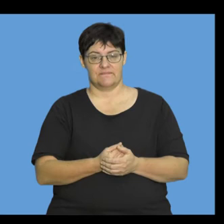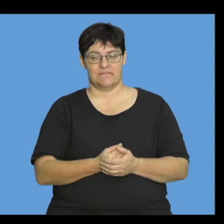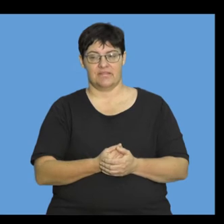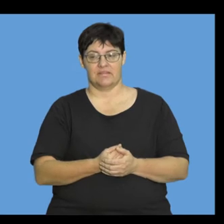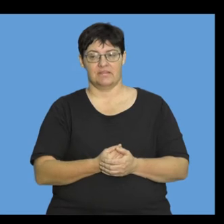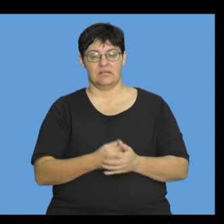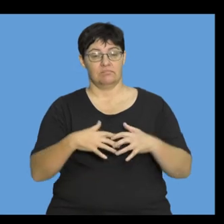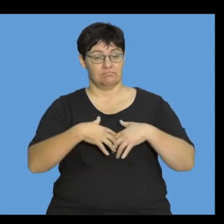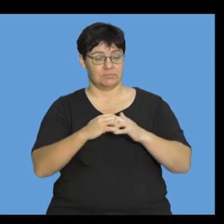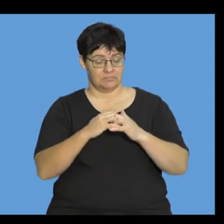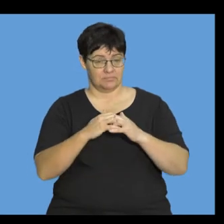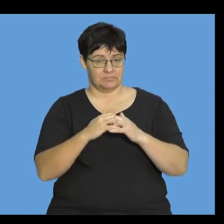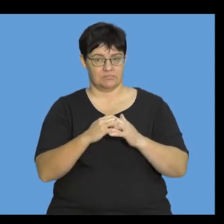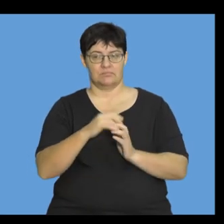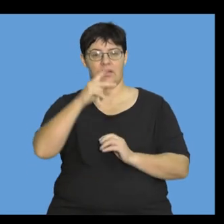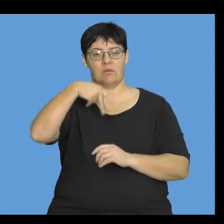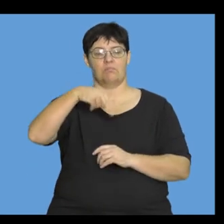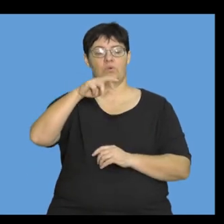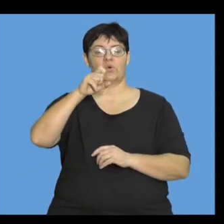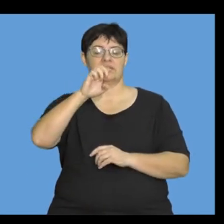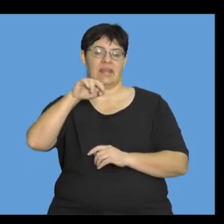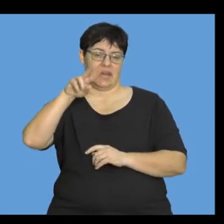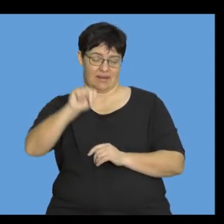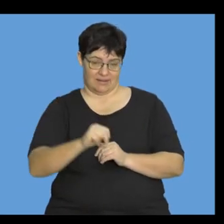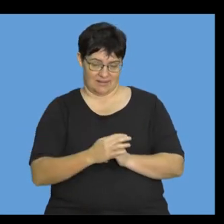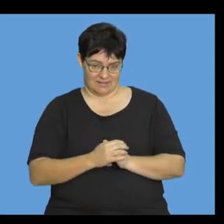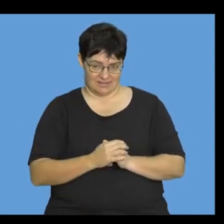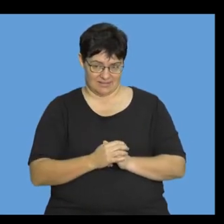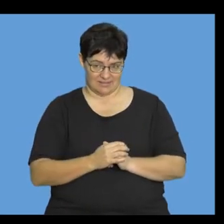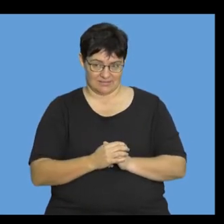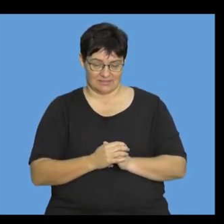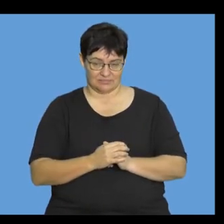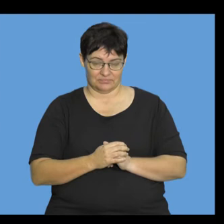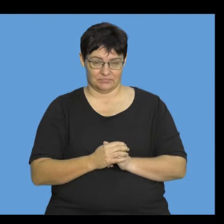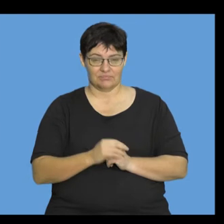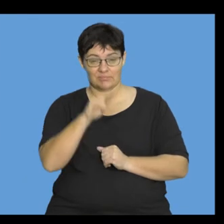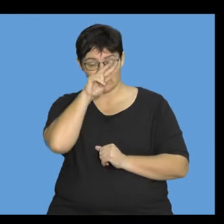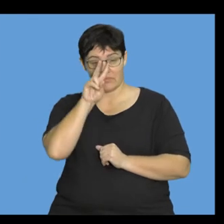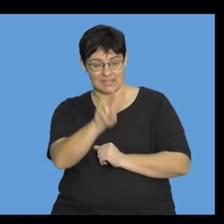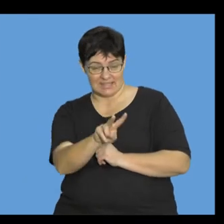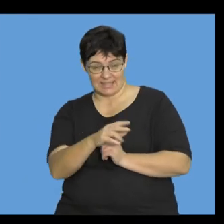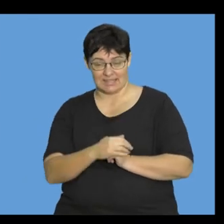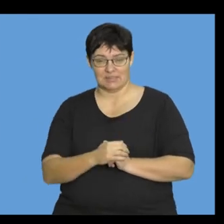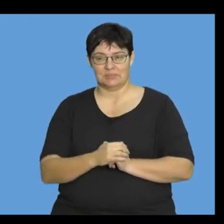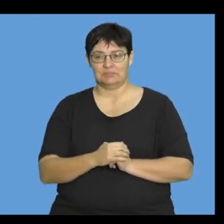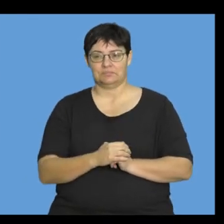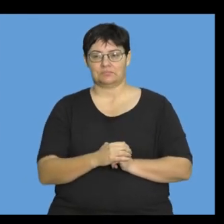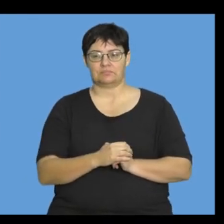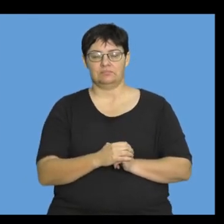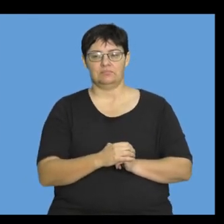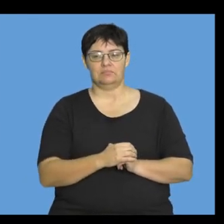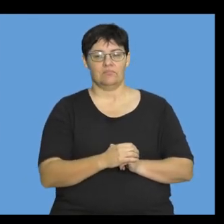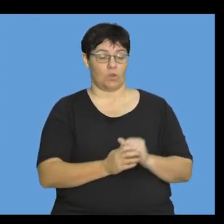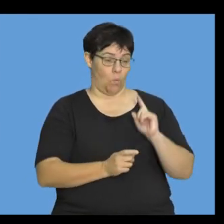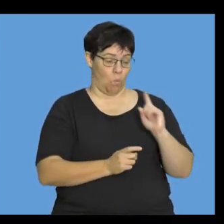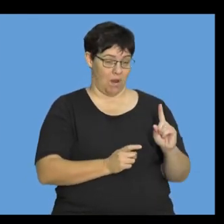that I have made a protein. I have made a protein. Have a look here, guys. You see, here